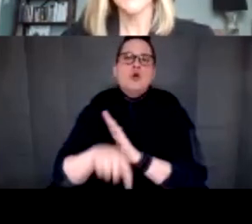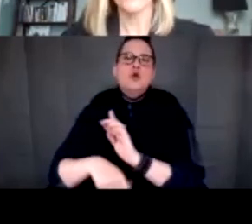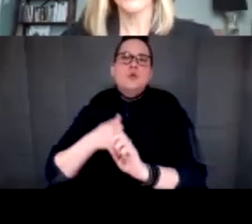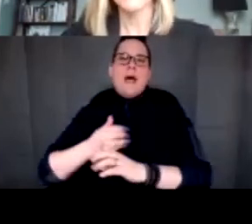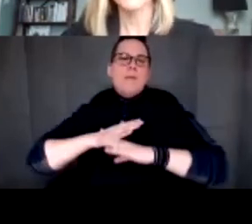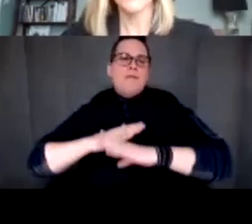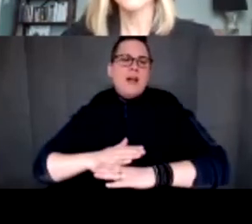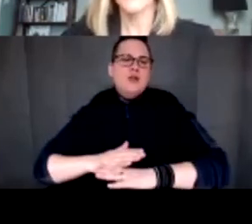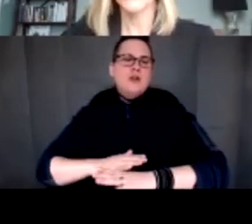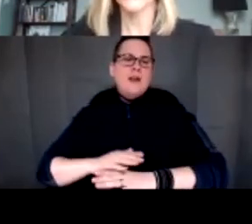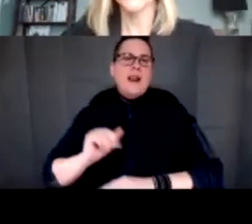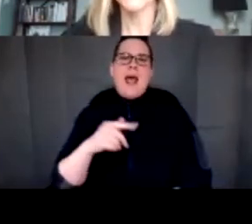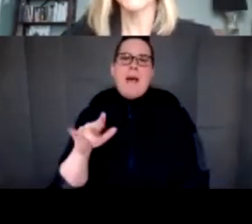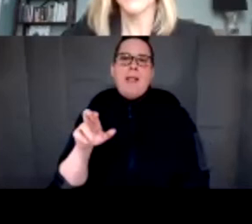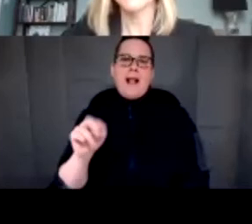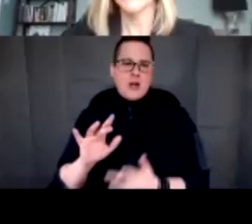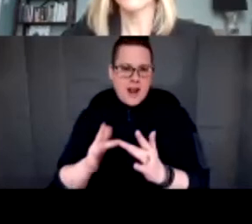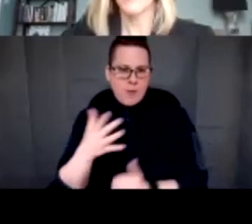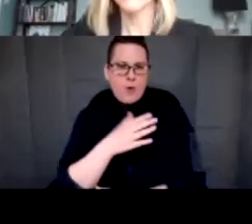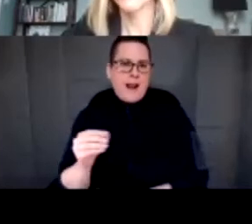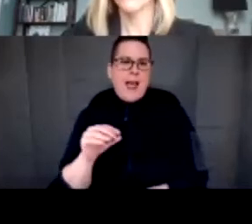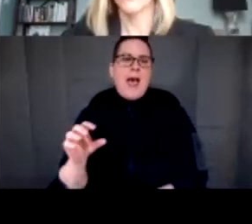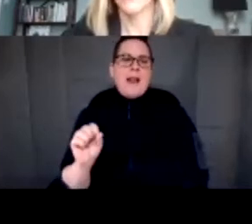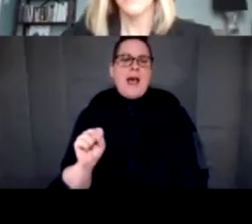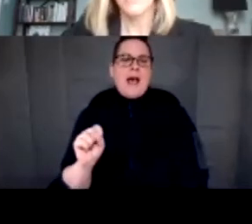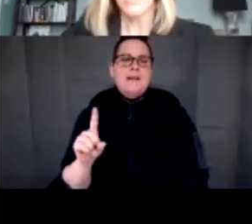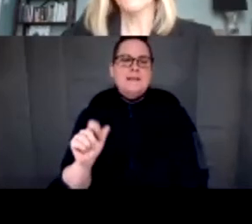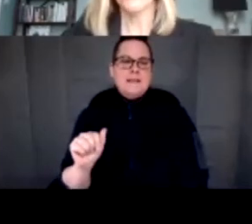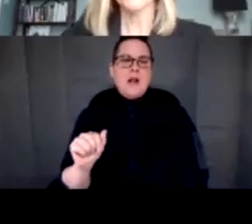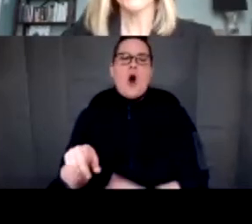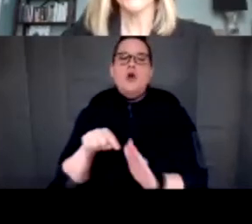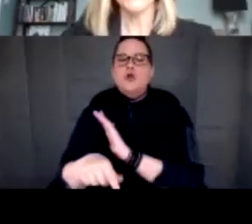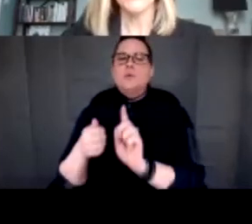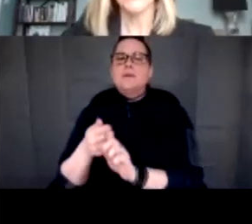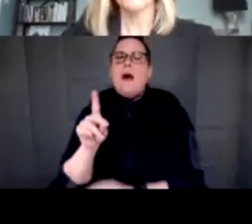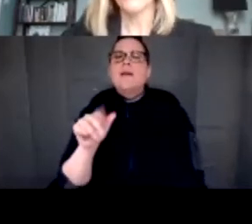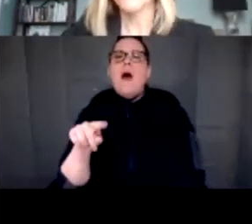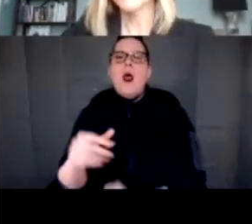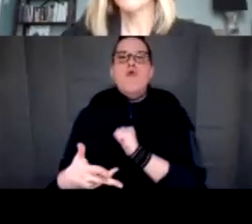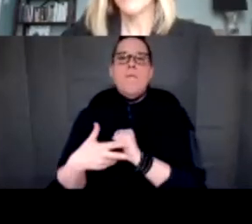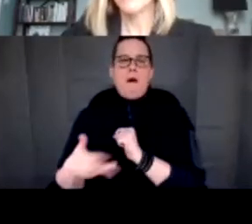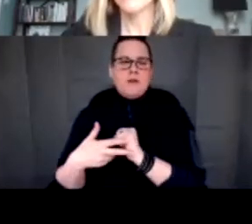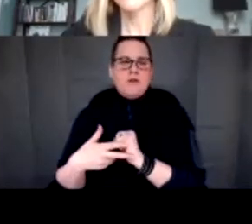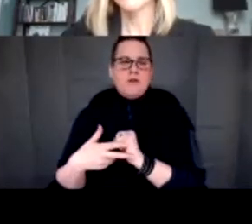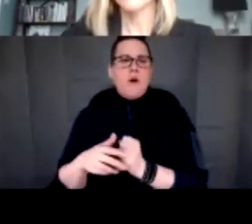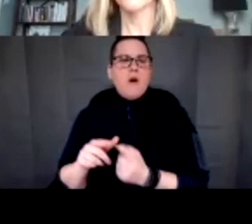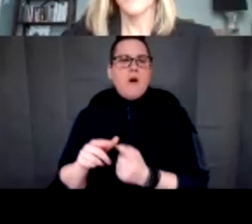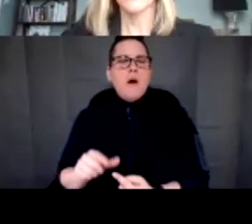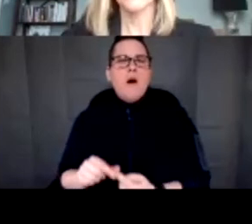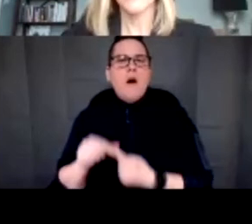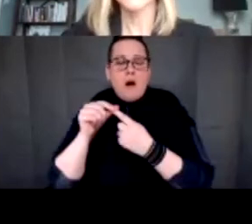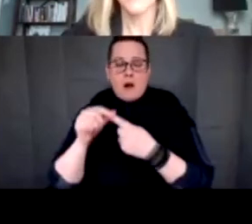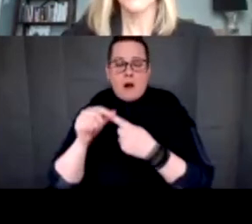Applications Network, as well as the National Suicide Data Repository. What's really unique about SPAN is that the